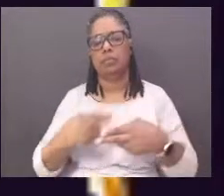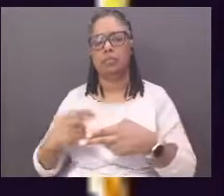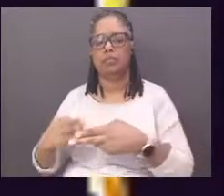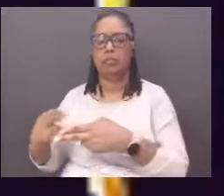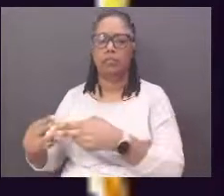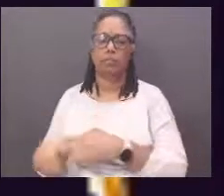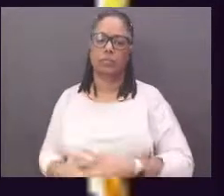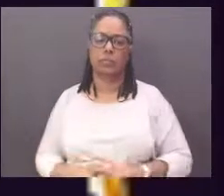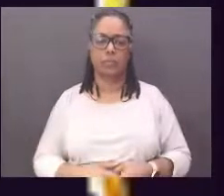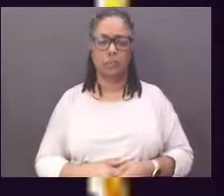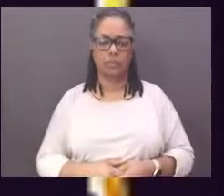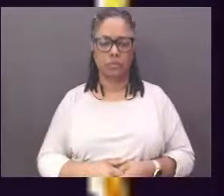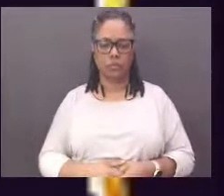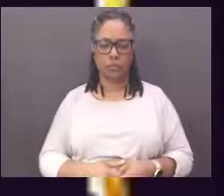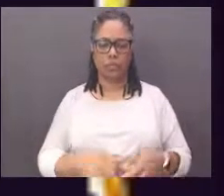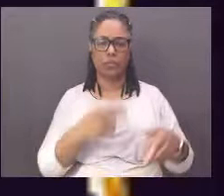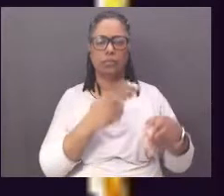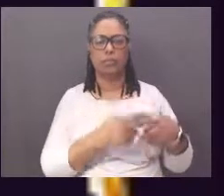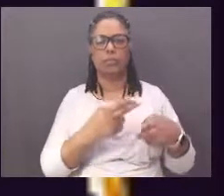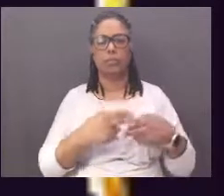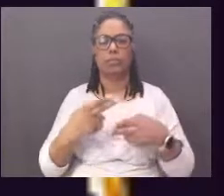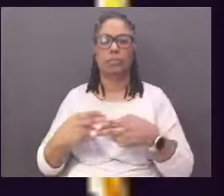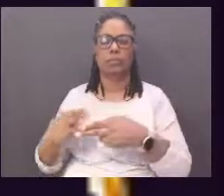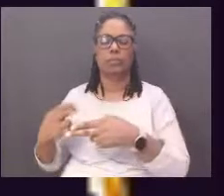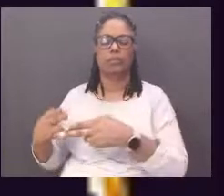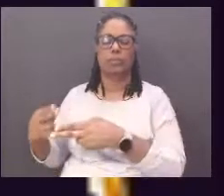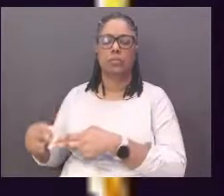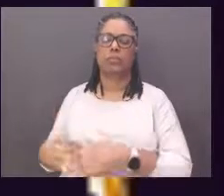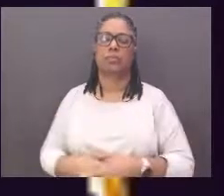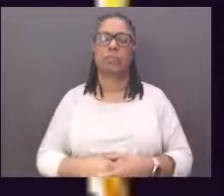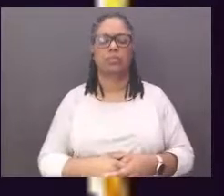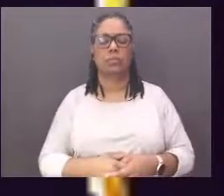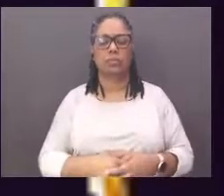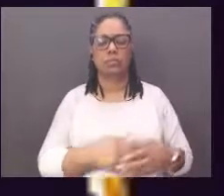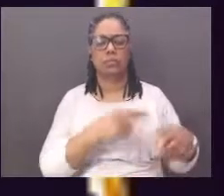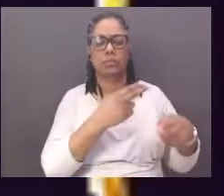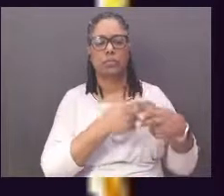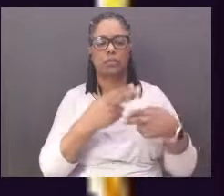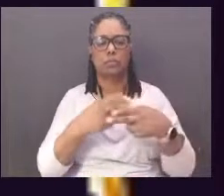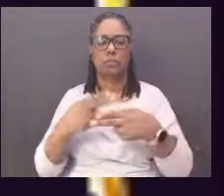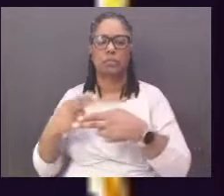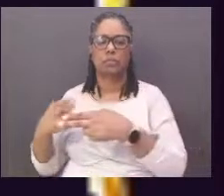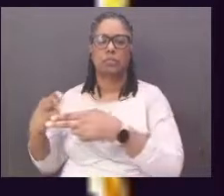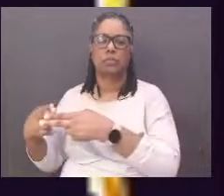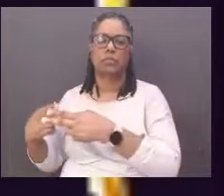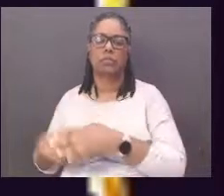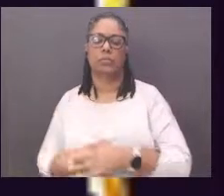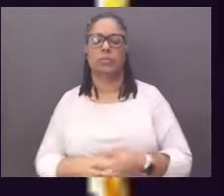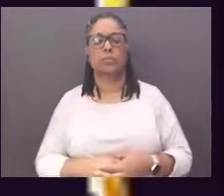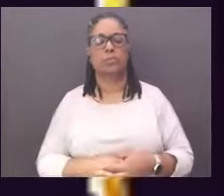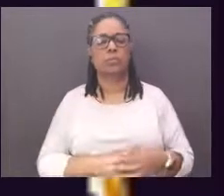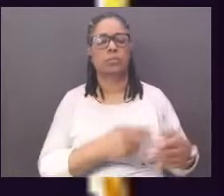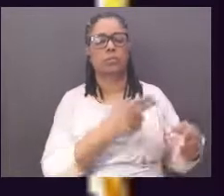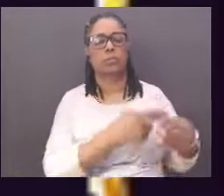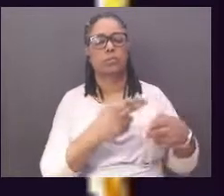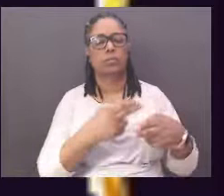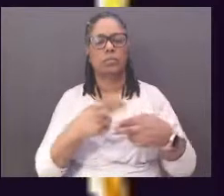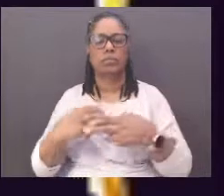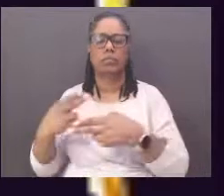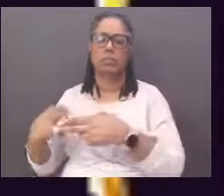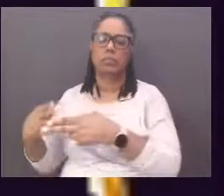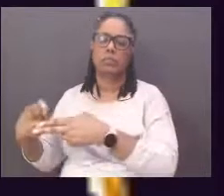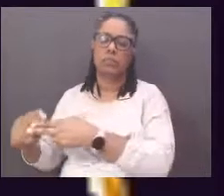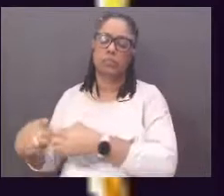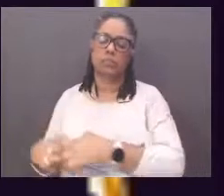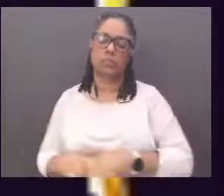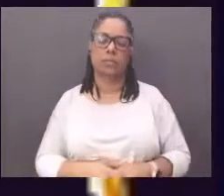Williams, Susan Bowman, Mary Jacqueline McCain, Shirley Williams, Langston Wilson, Stacy